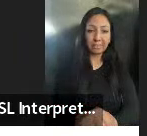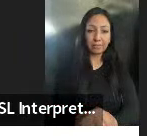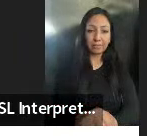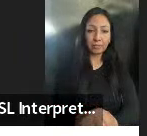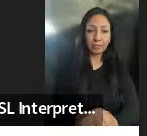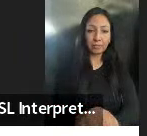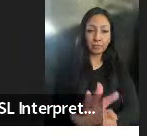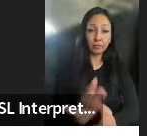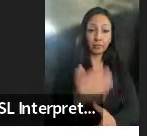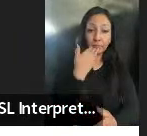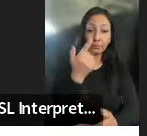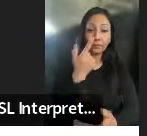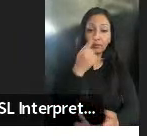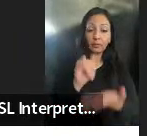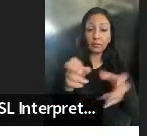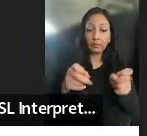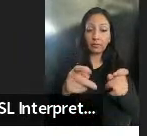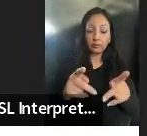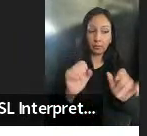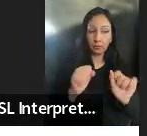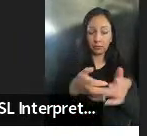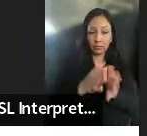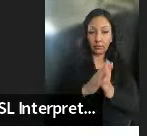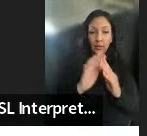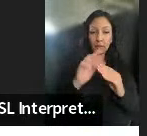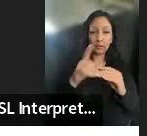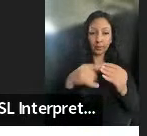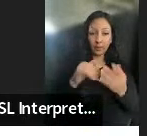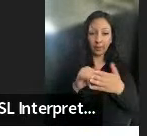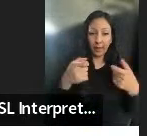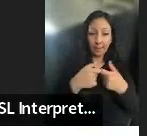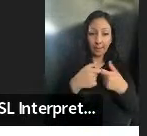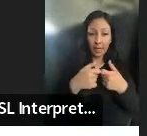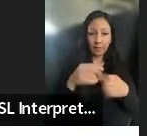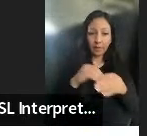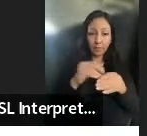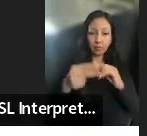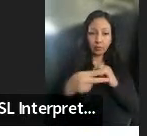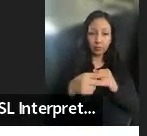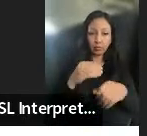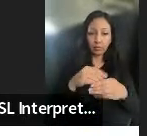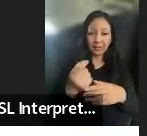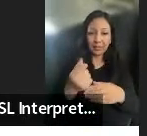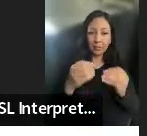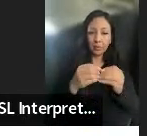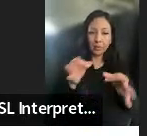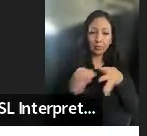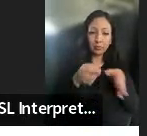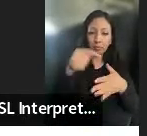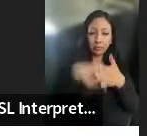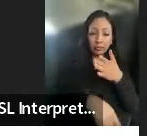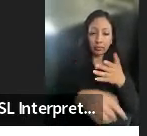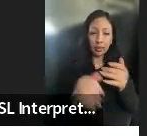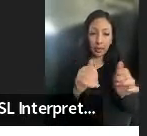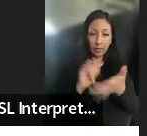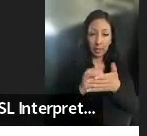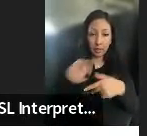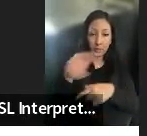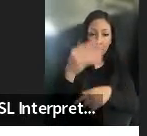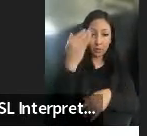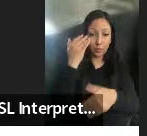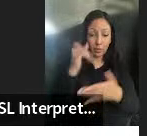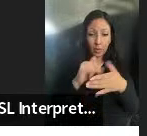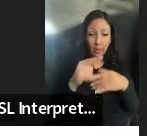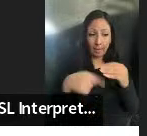Thank you for the opportunity to ask about the battery storage in a little bit more detail. Are you aware